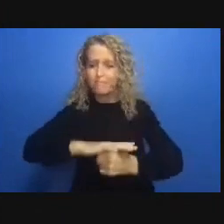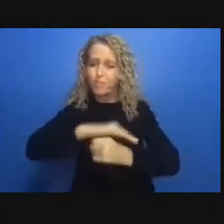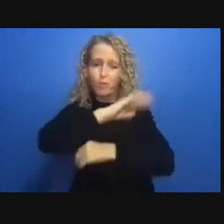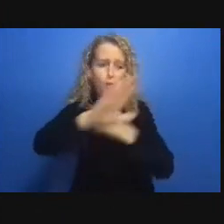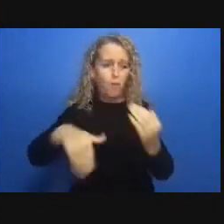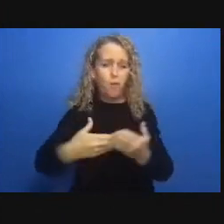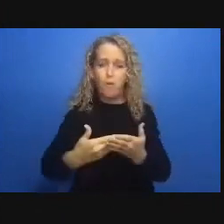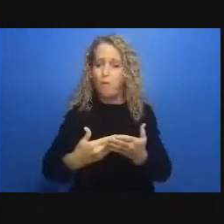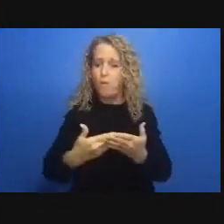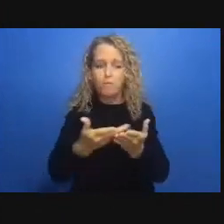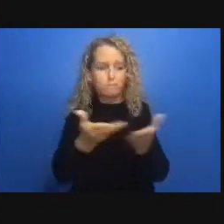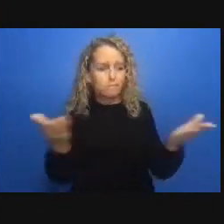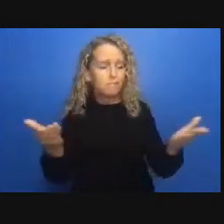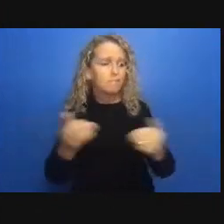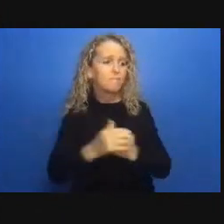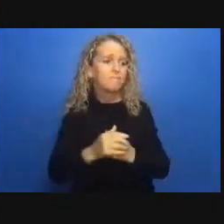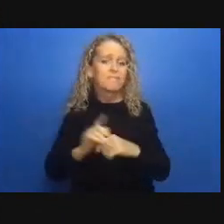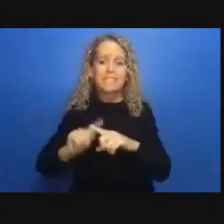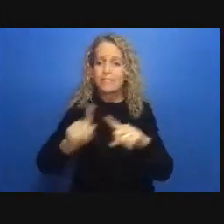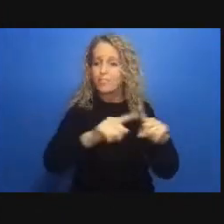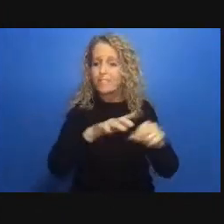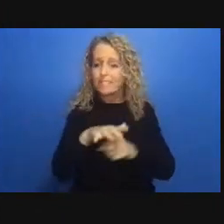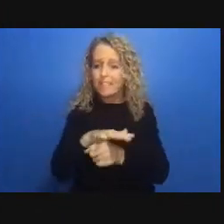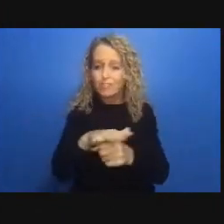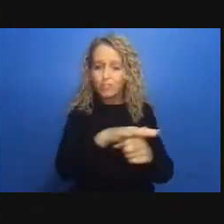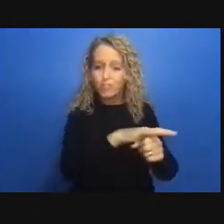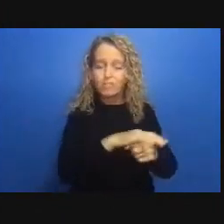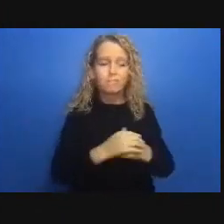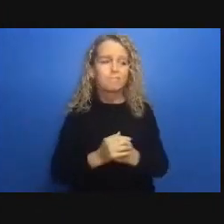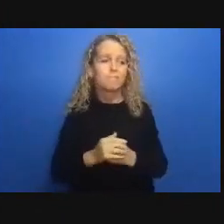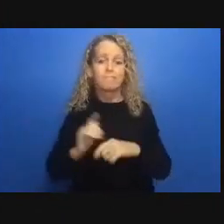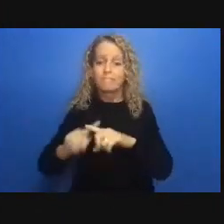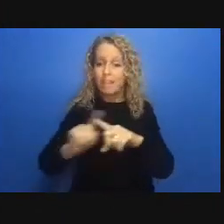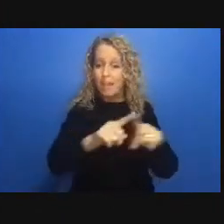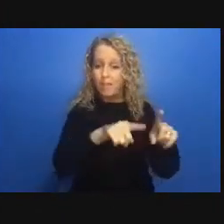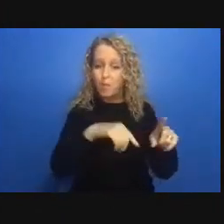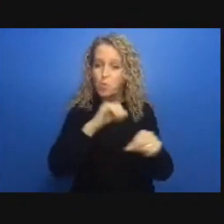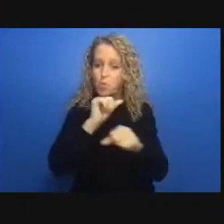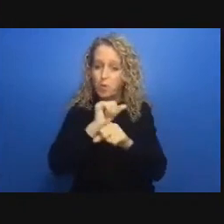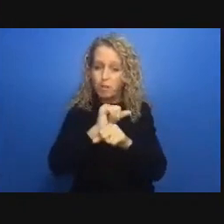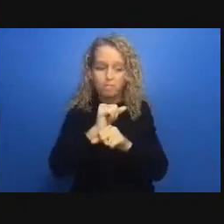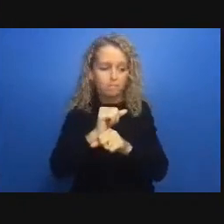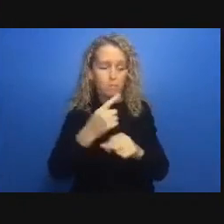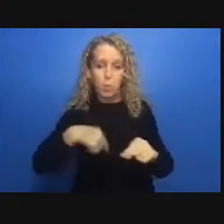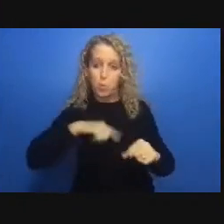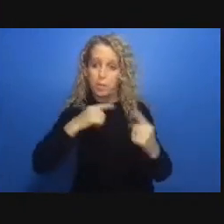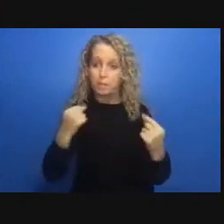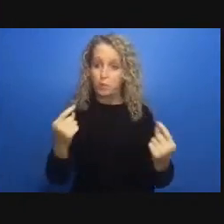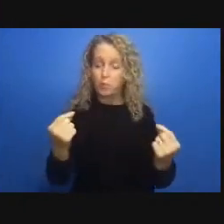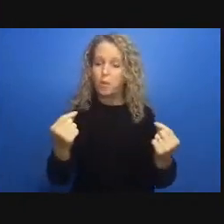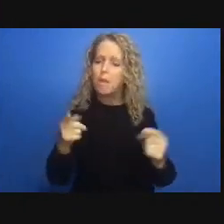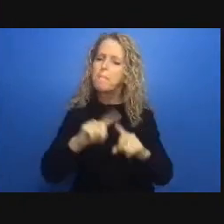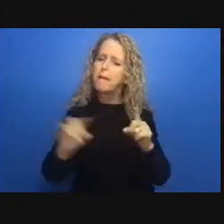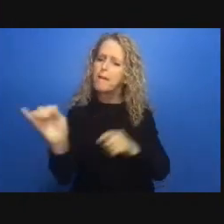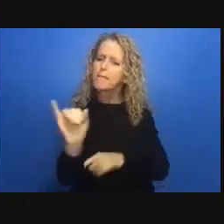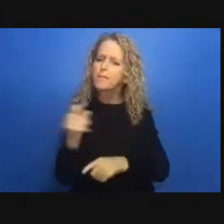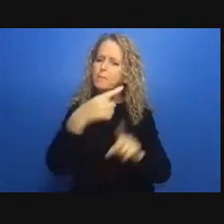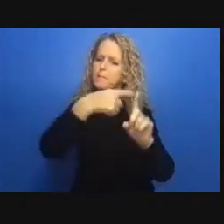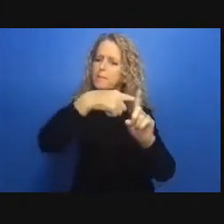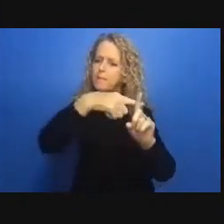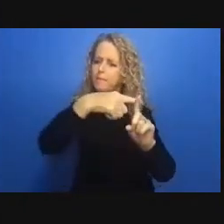you know, all the types of work we do, but some really good stuff has come out of it, because COVID-19 really forced